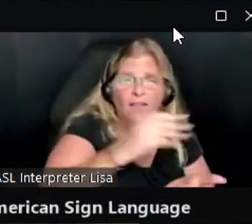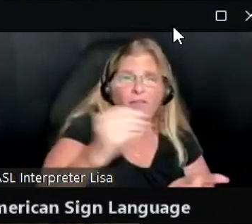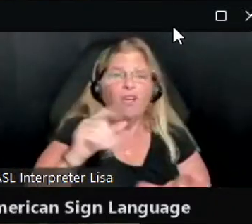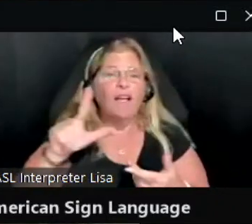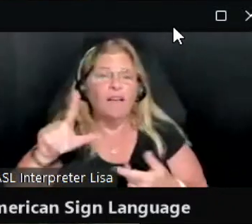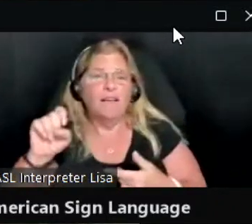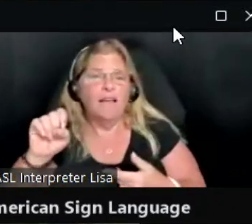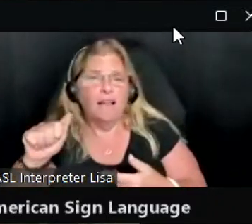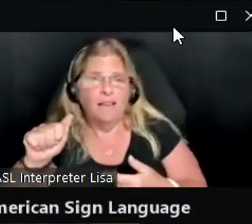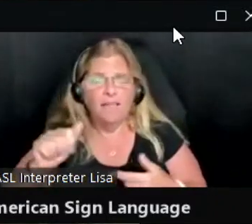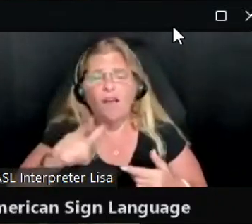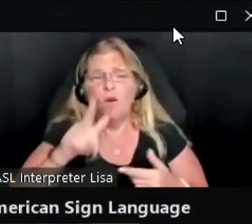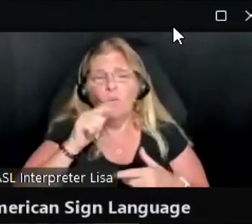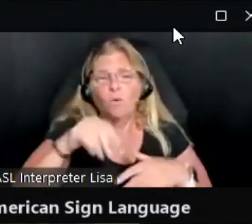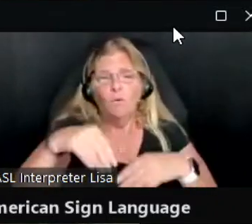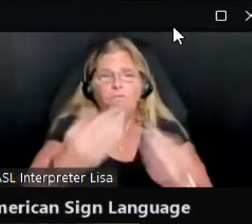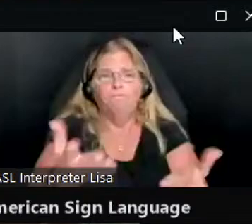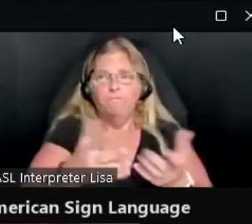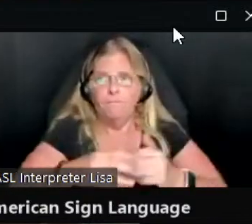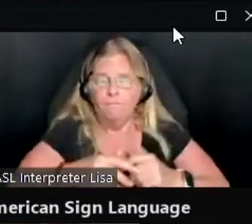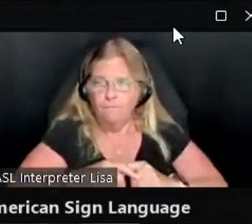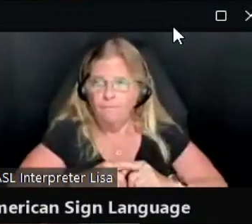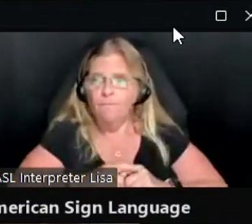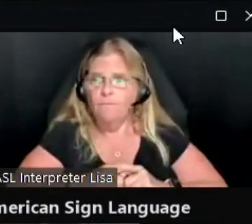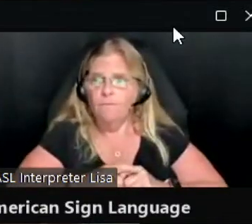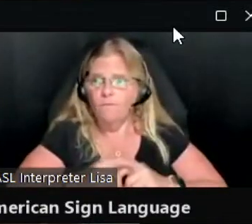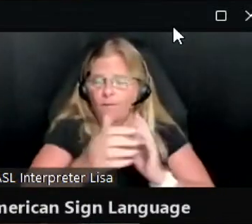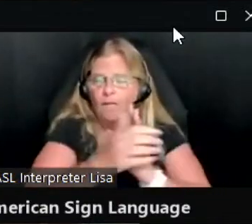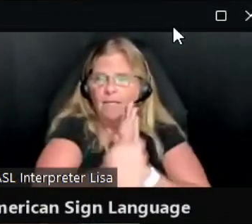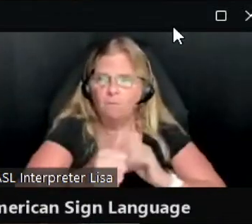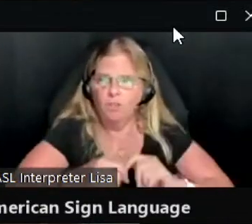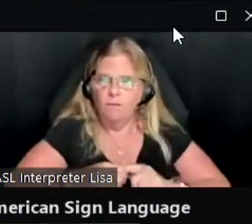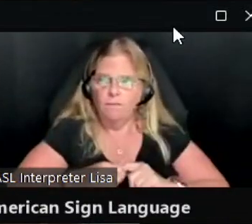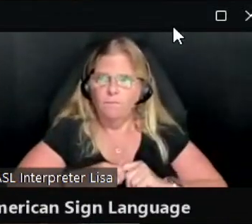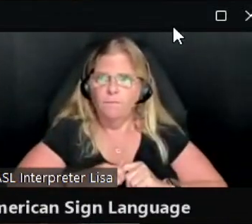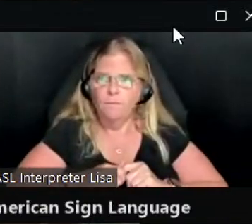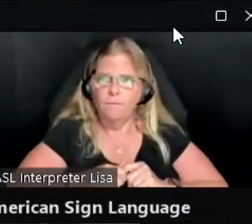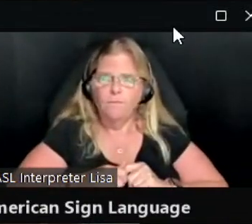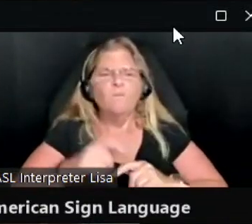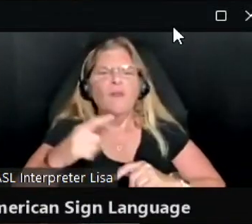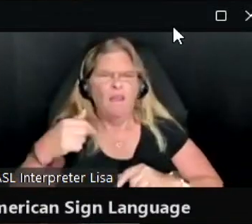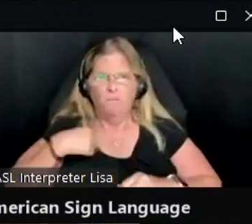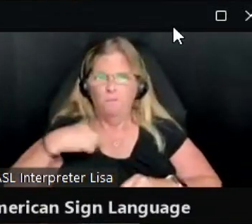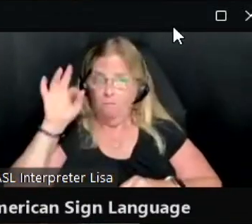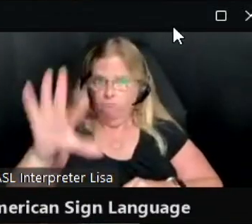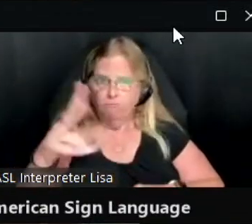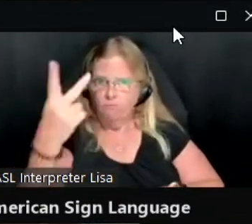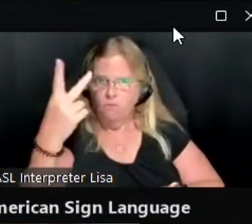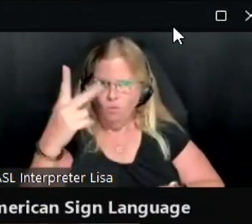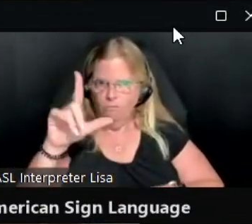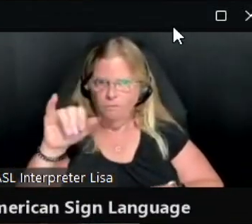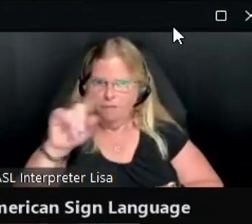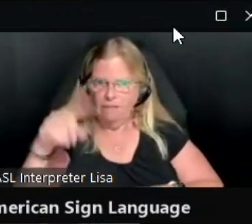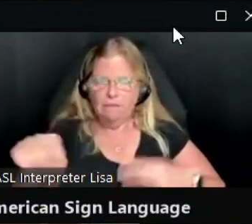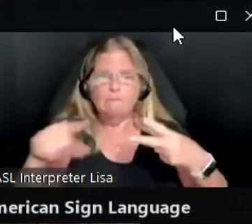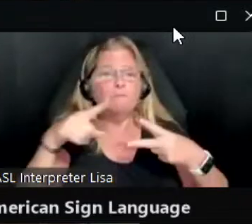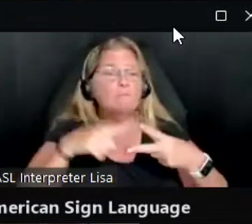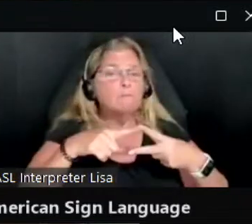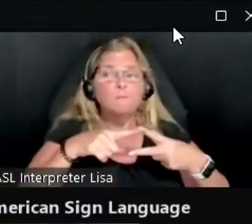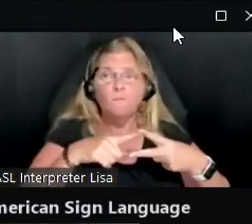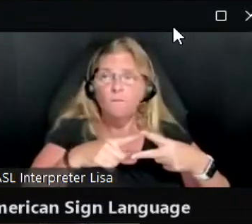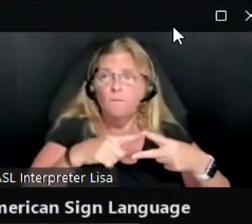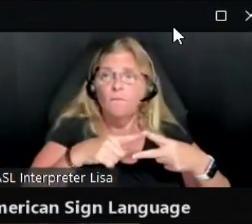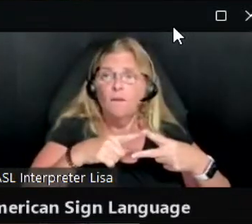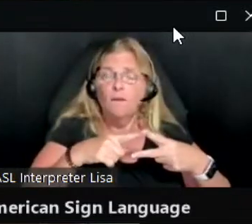required knowledge, skills, and expertise. I'm gonna jump in with just two quick thoughts. One is directly to this